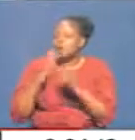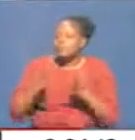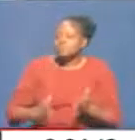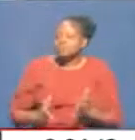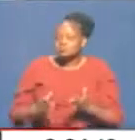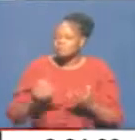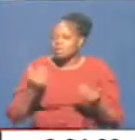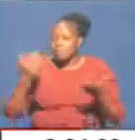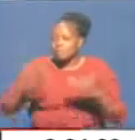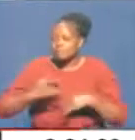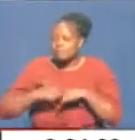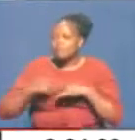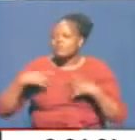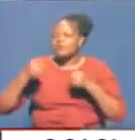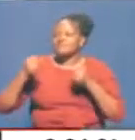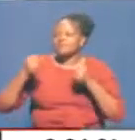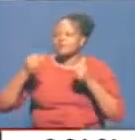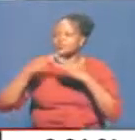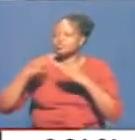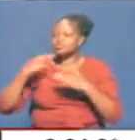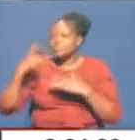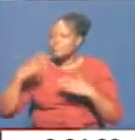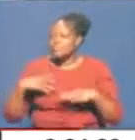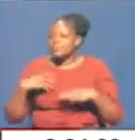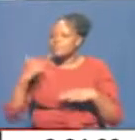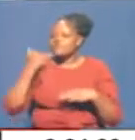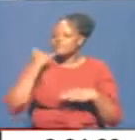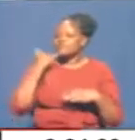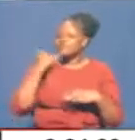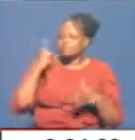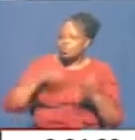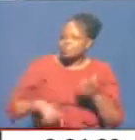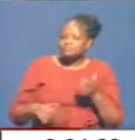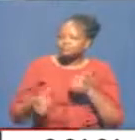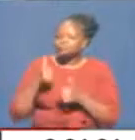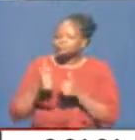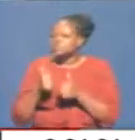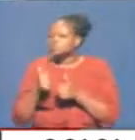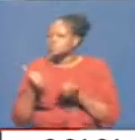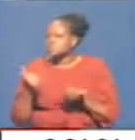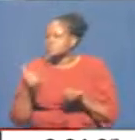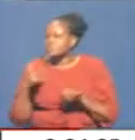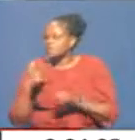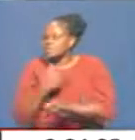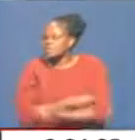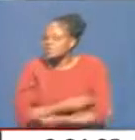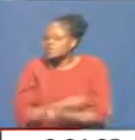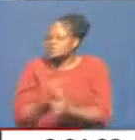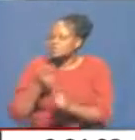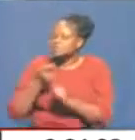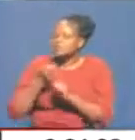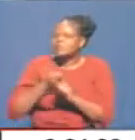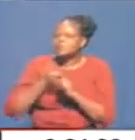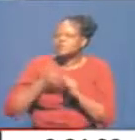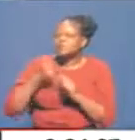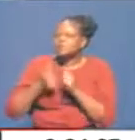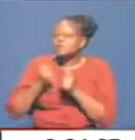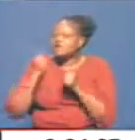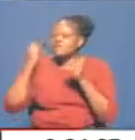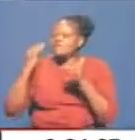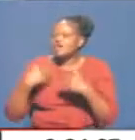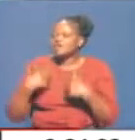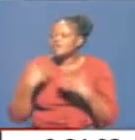will get people with phones that can tell you which track and the temperature that these vaccines are moving. And if there's anything, there'll always